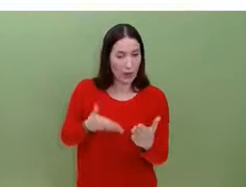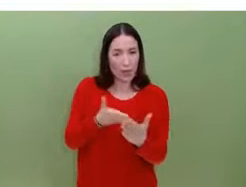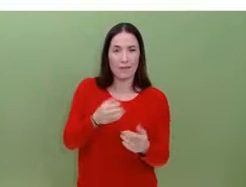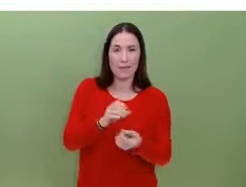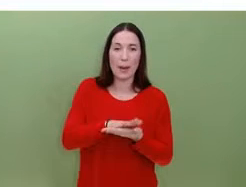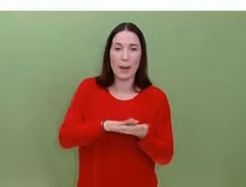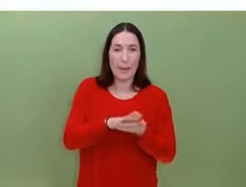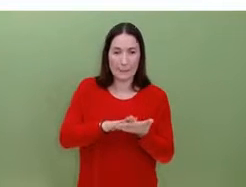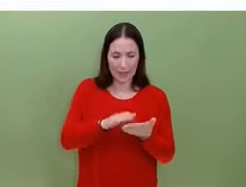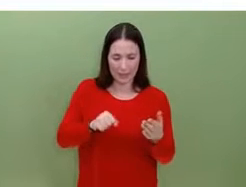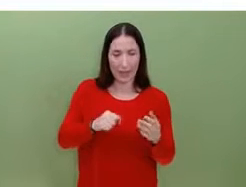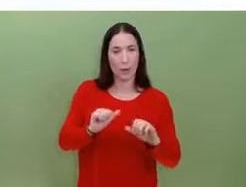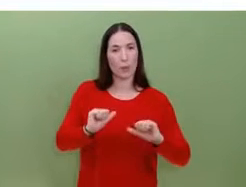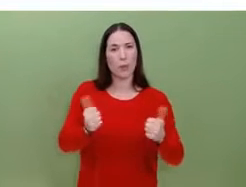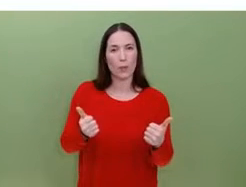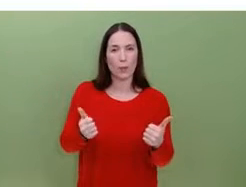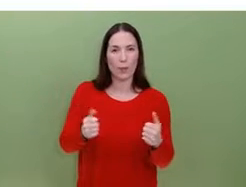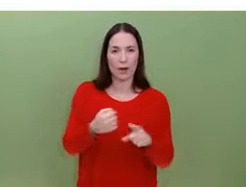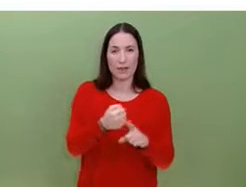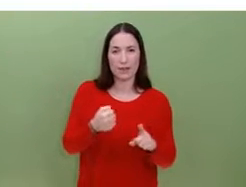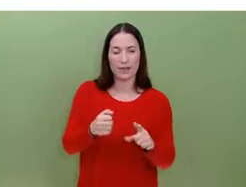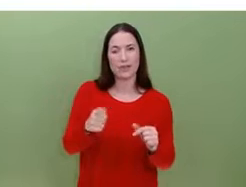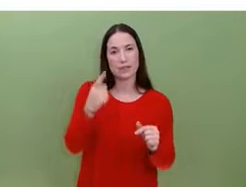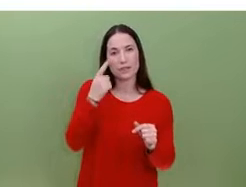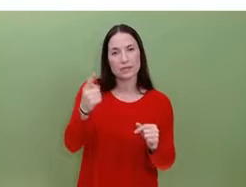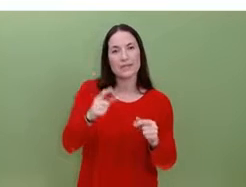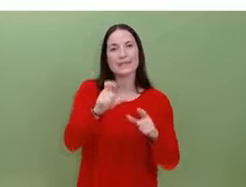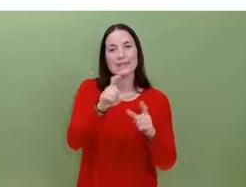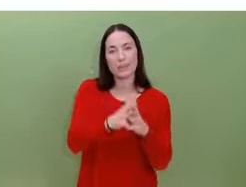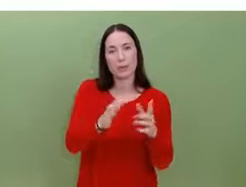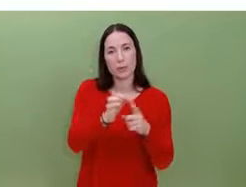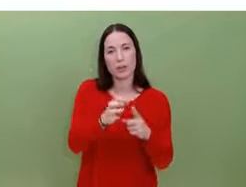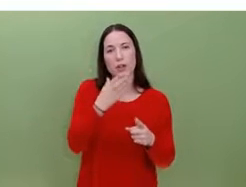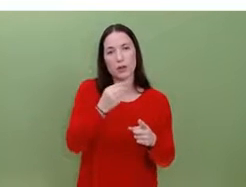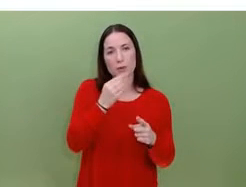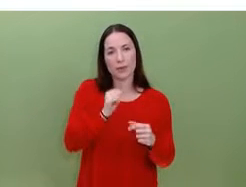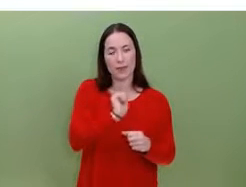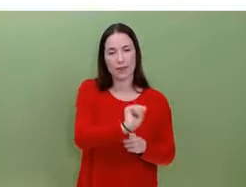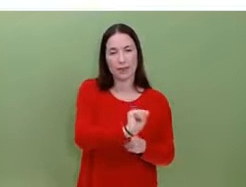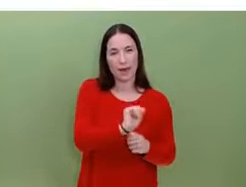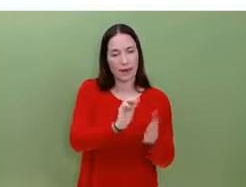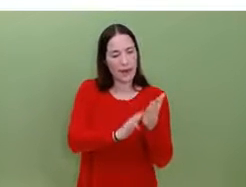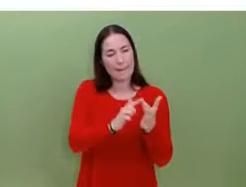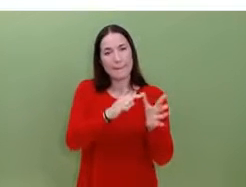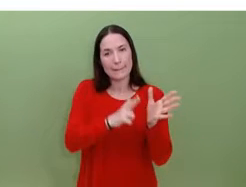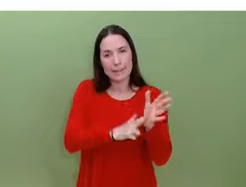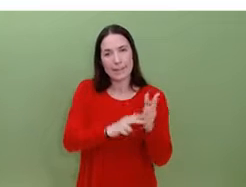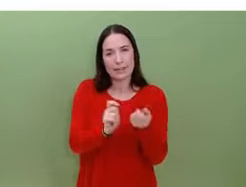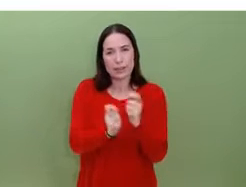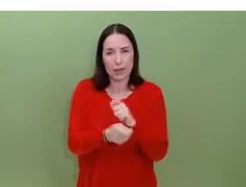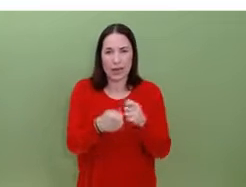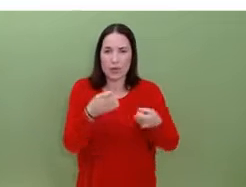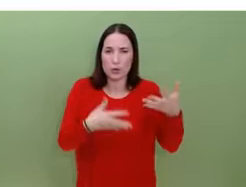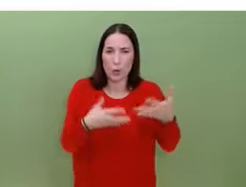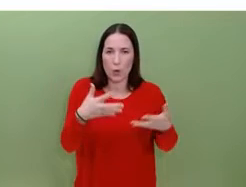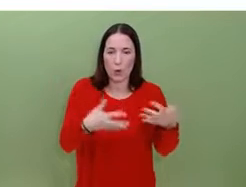5 of the low-intensity interventions used by CWPs and their mean change score. Overall, there was